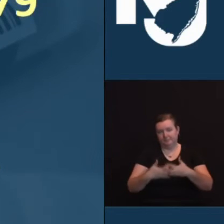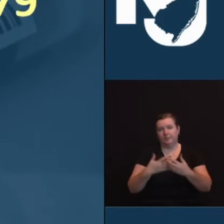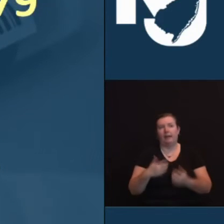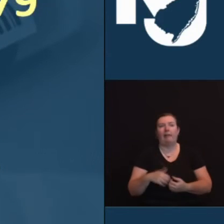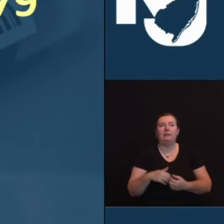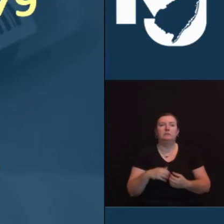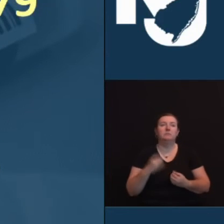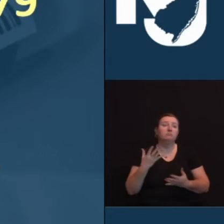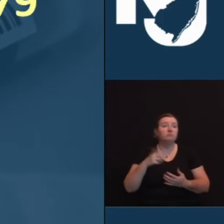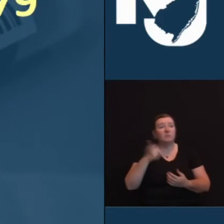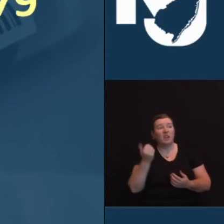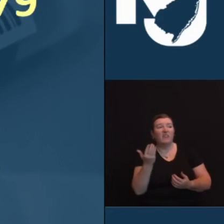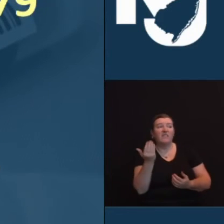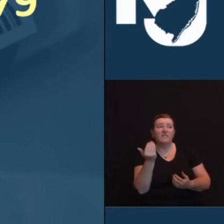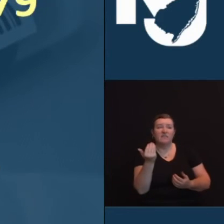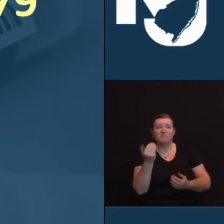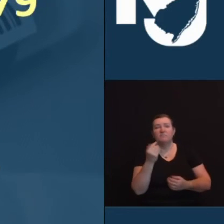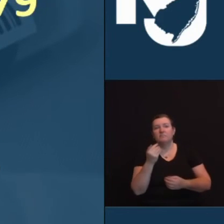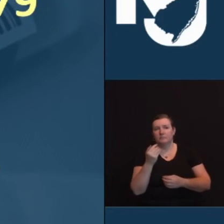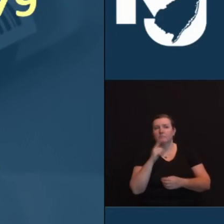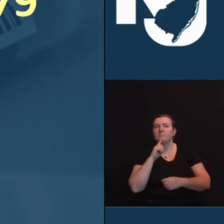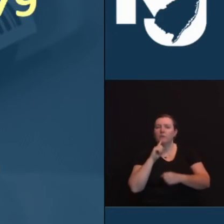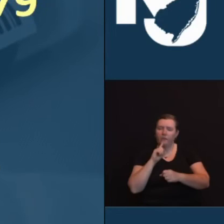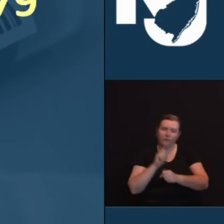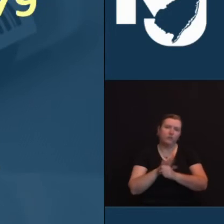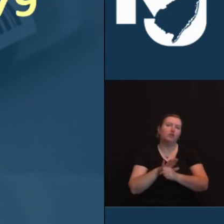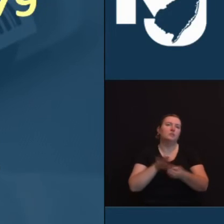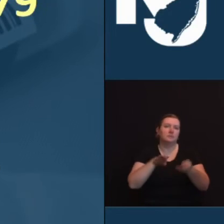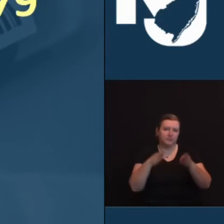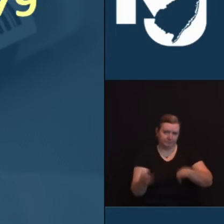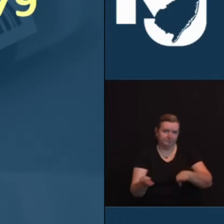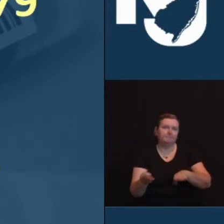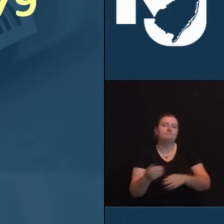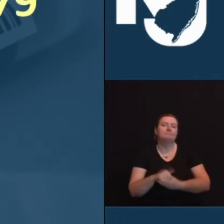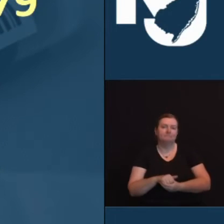another 14 confirmed COVID-19 deaths.